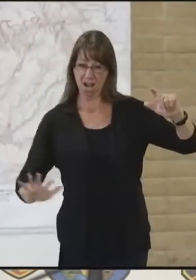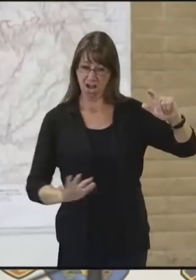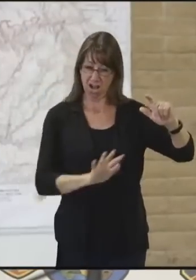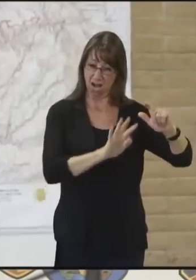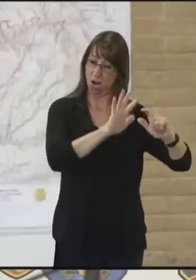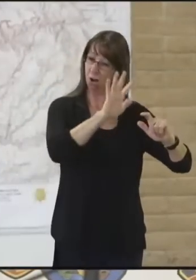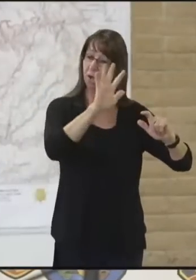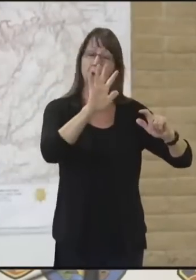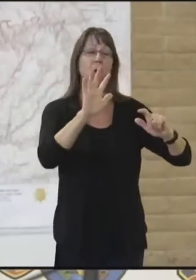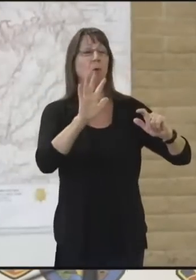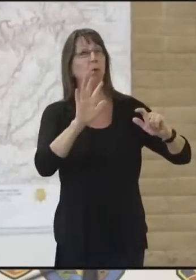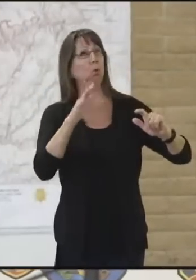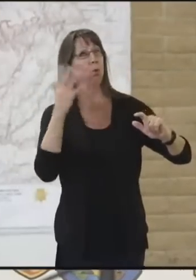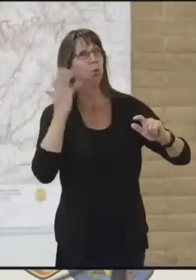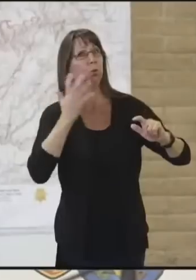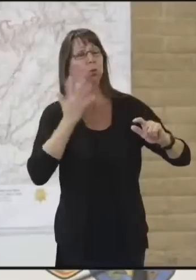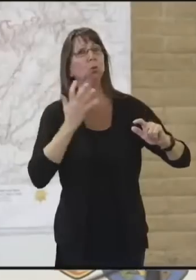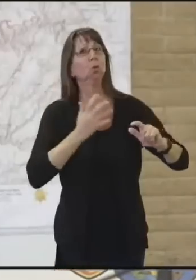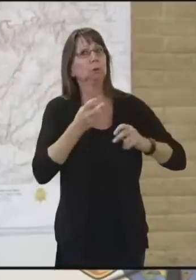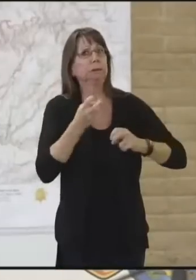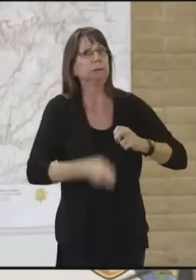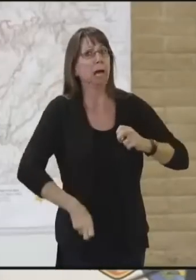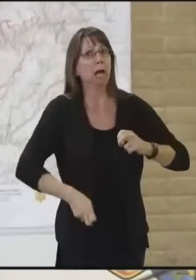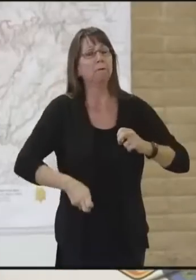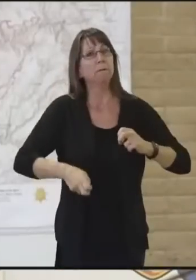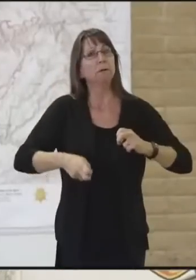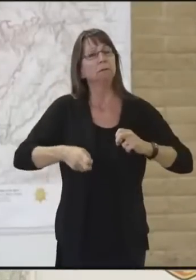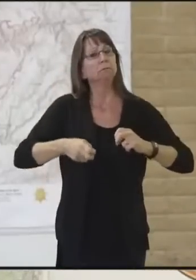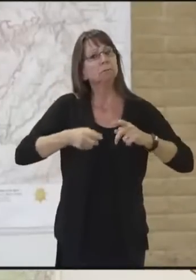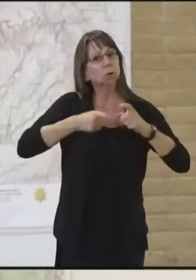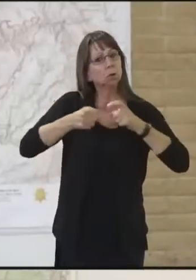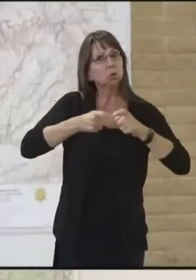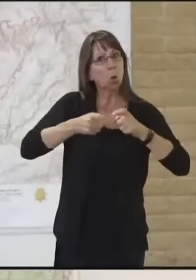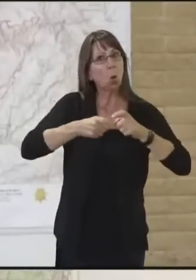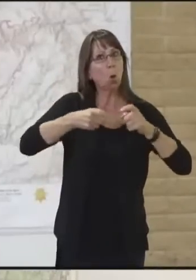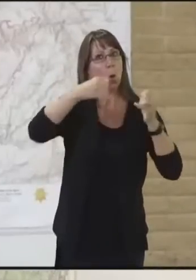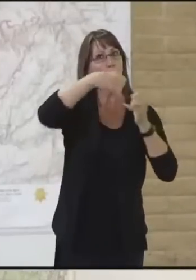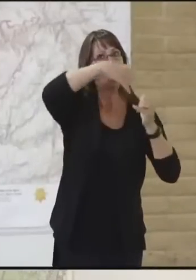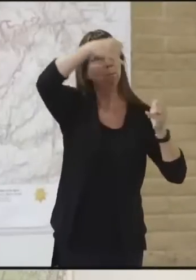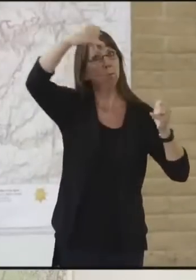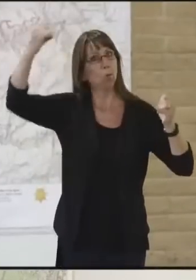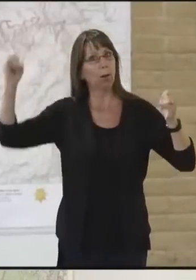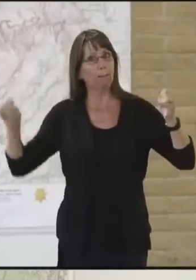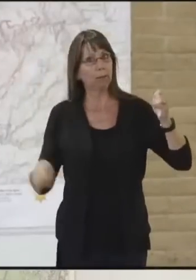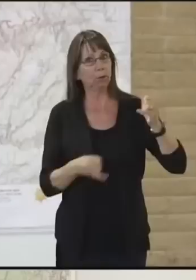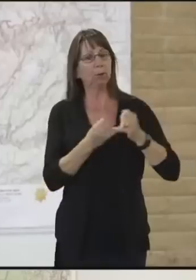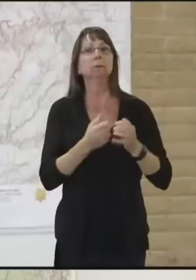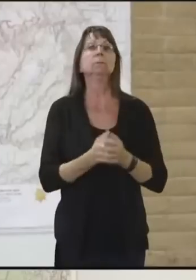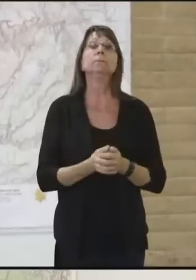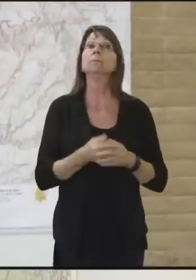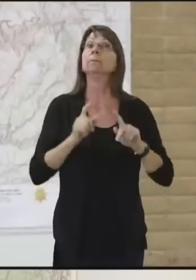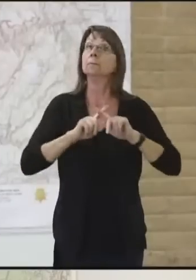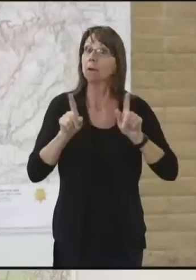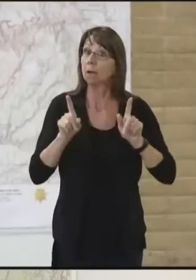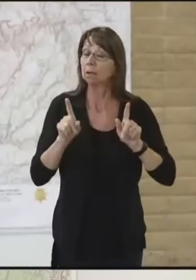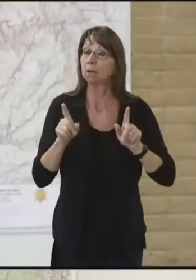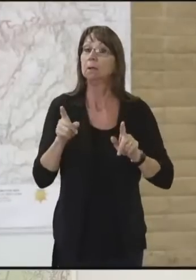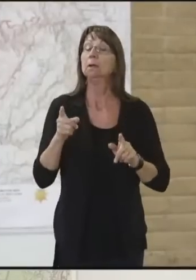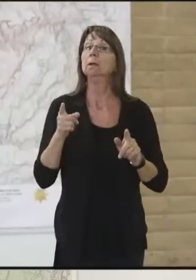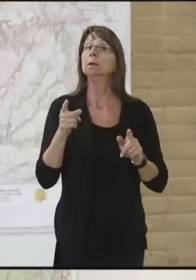control. However, with that, we have began and had some success in beginning perimeter